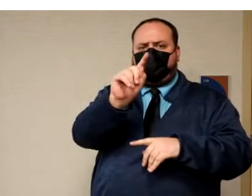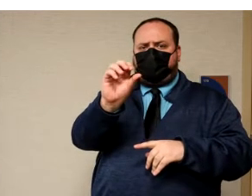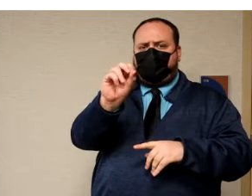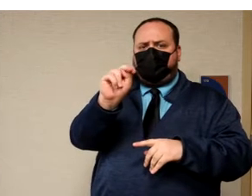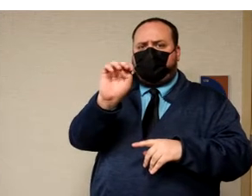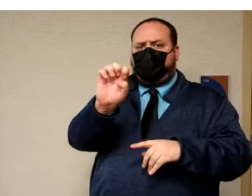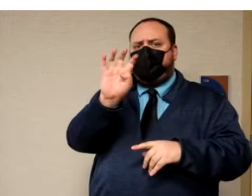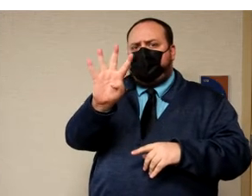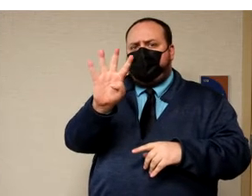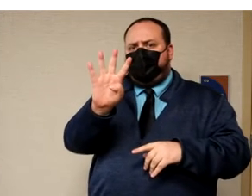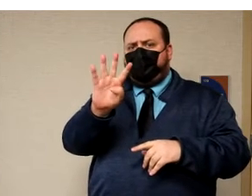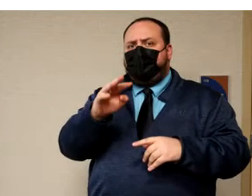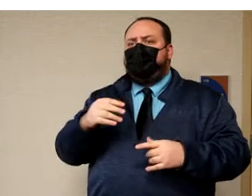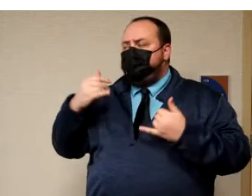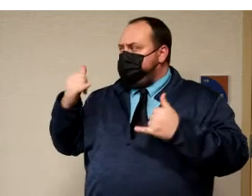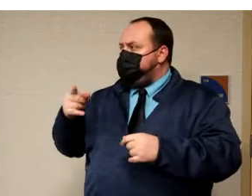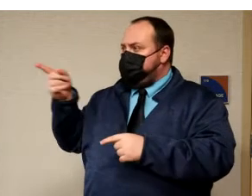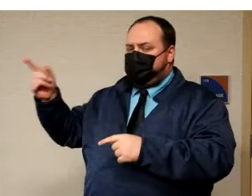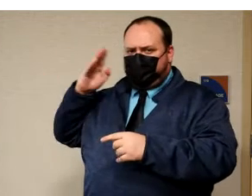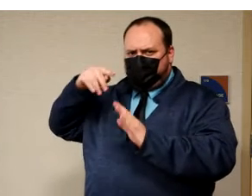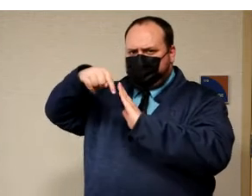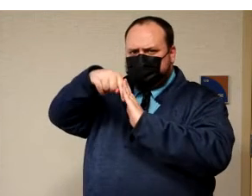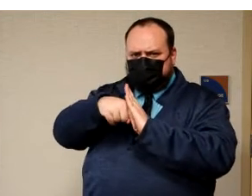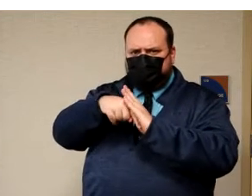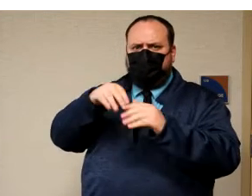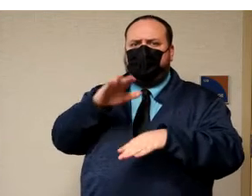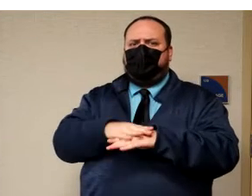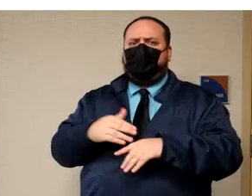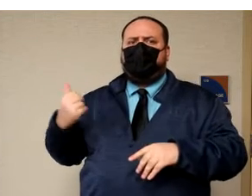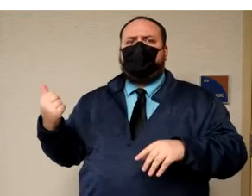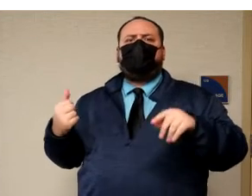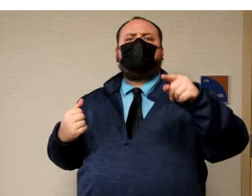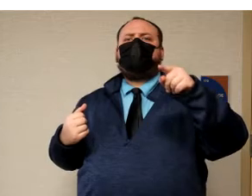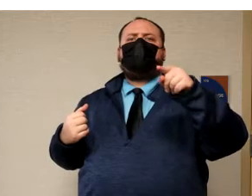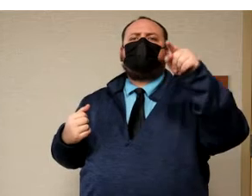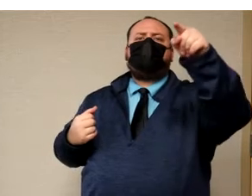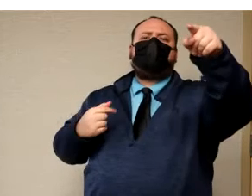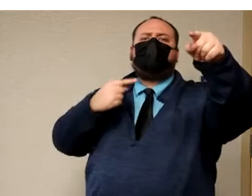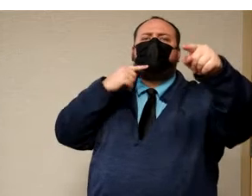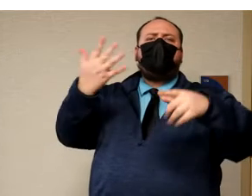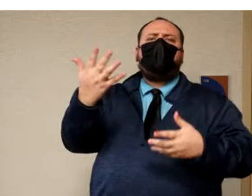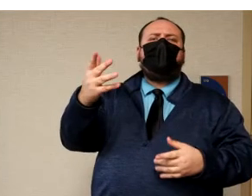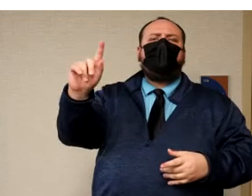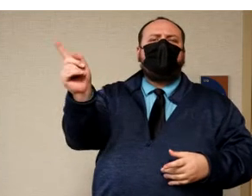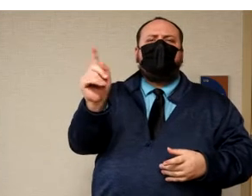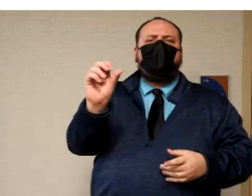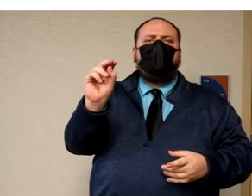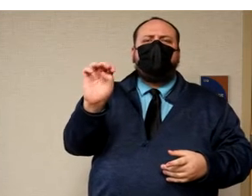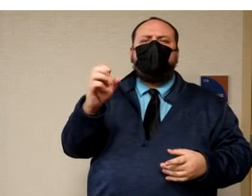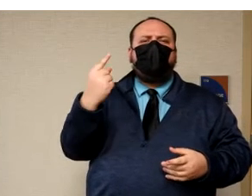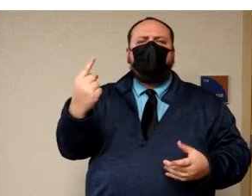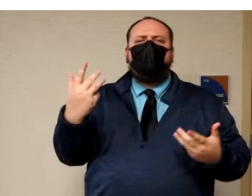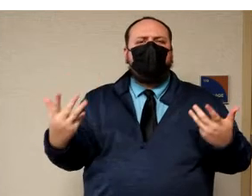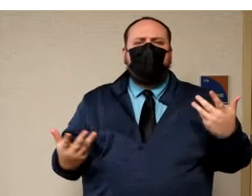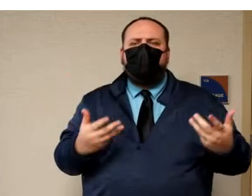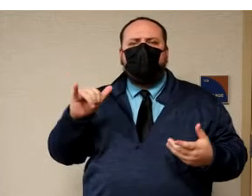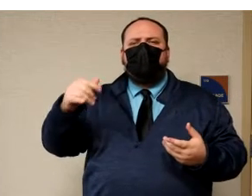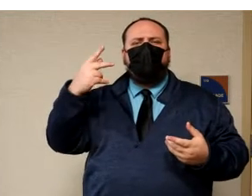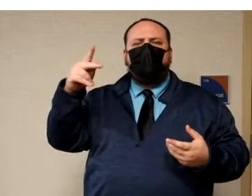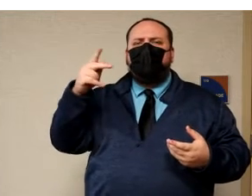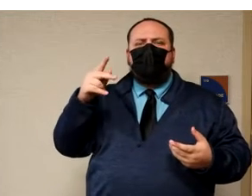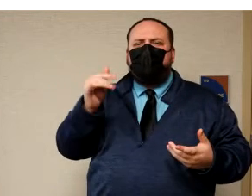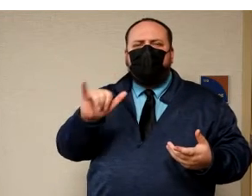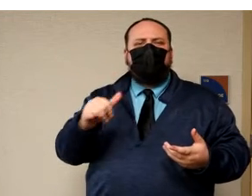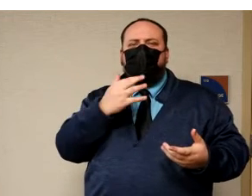see the district. So now we're zooming in on this. That's zone 1. The purple up there, or whatever color that